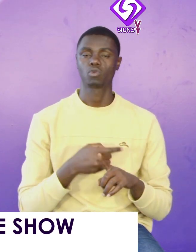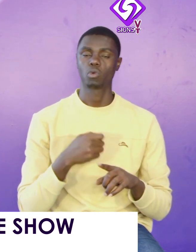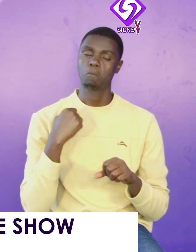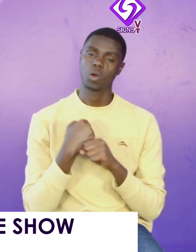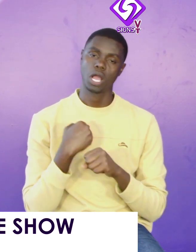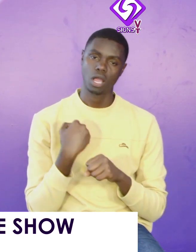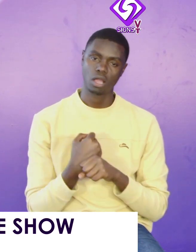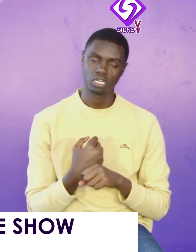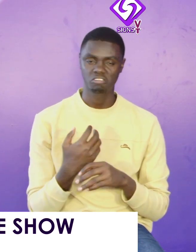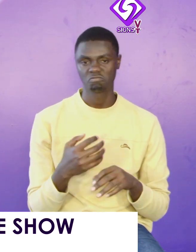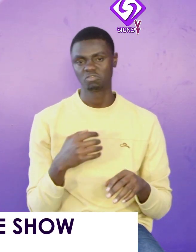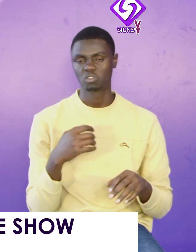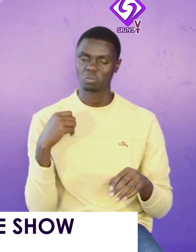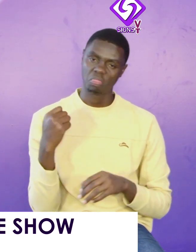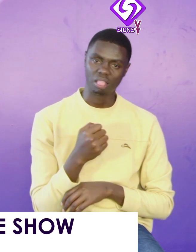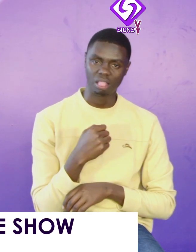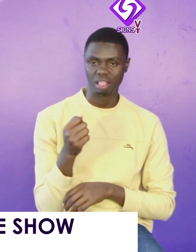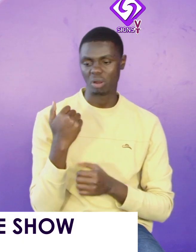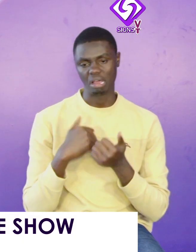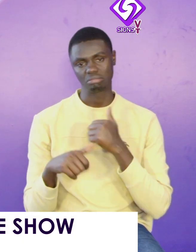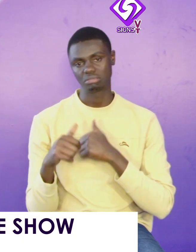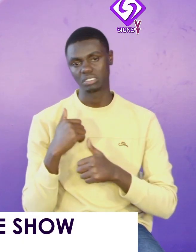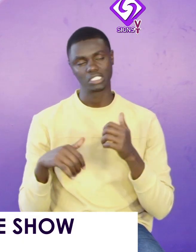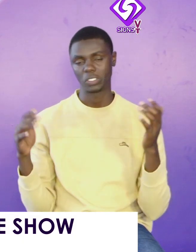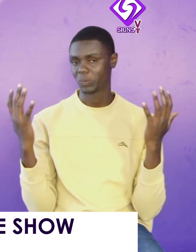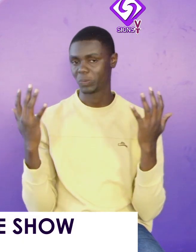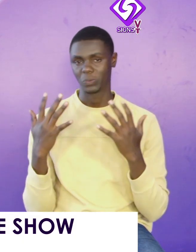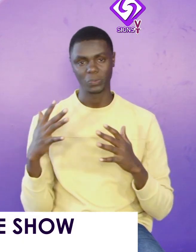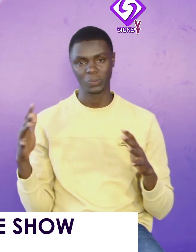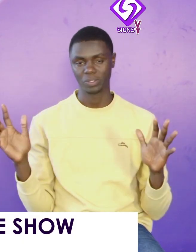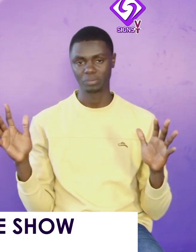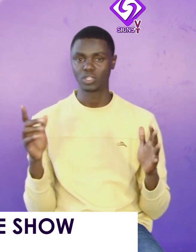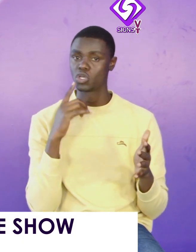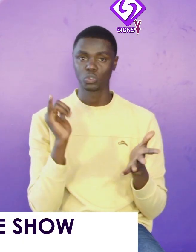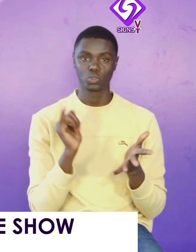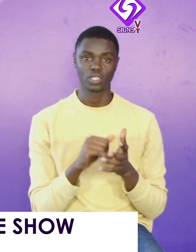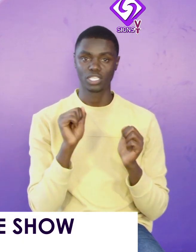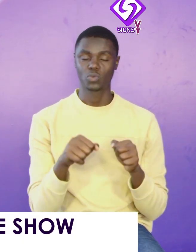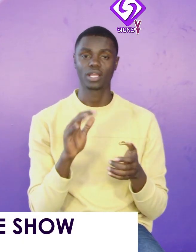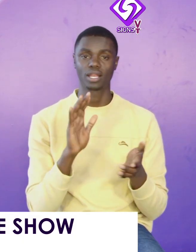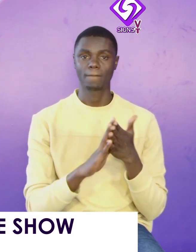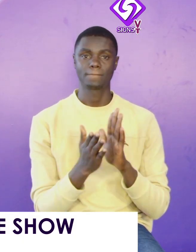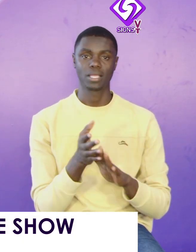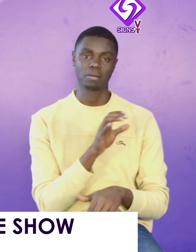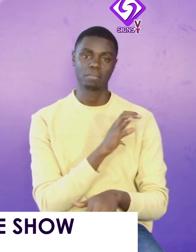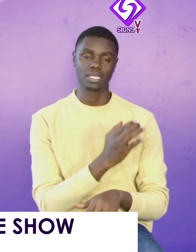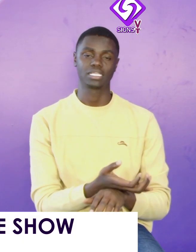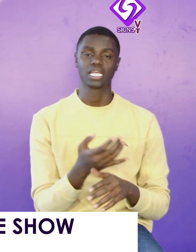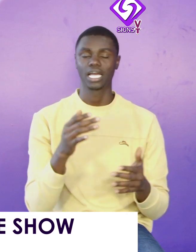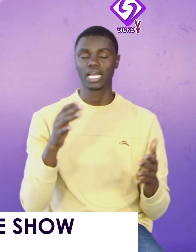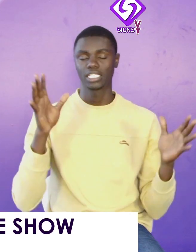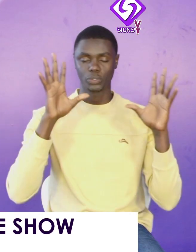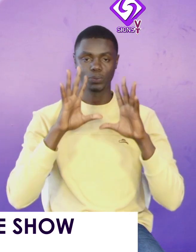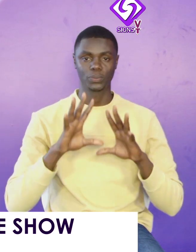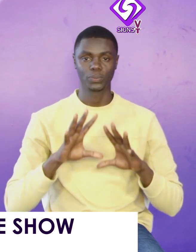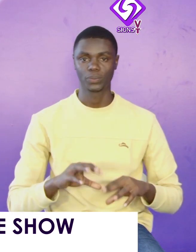and the activities of your day. It is deliberate so that you get energized as you wind up the day.